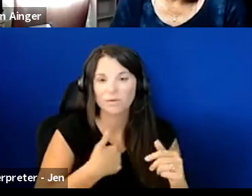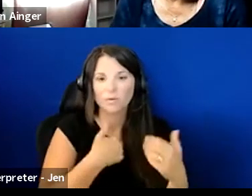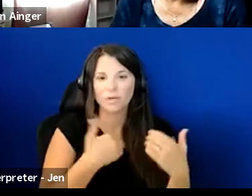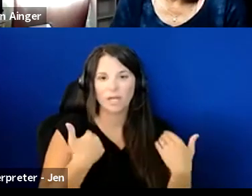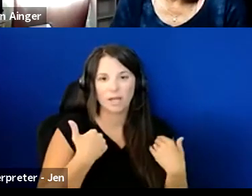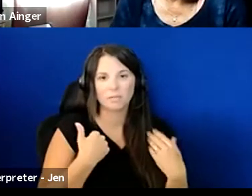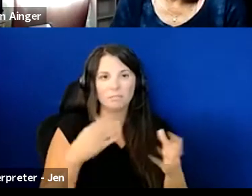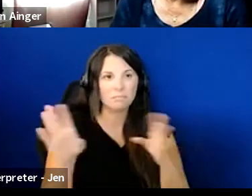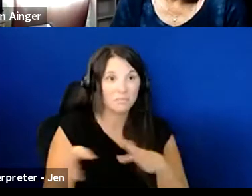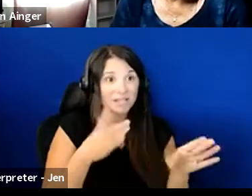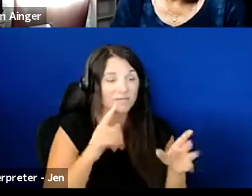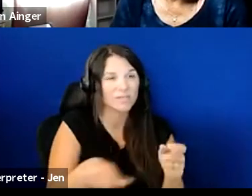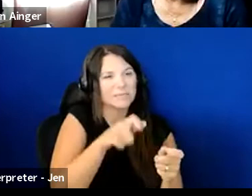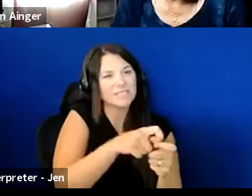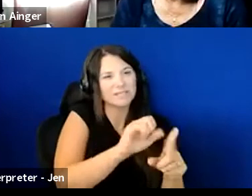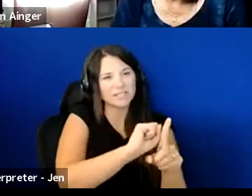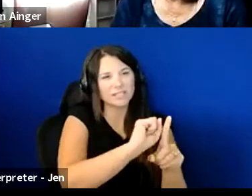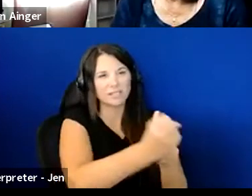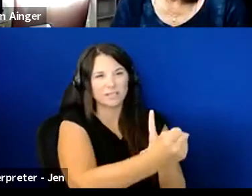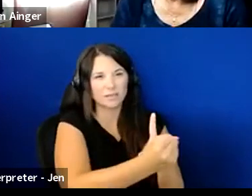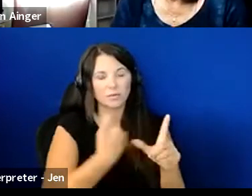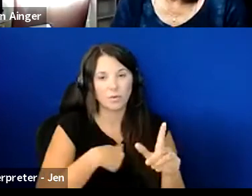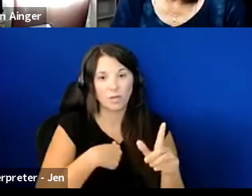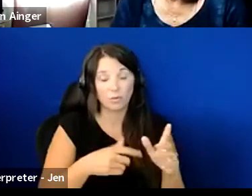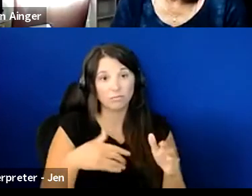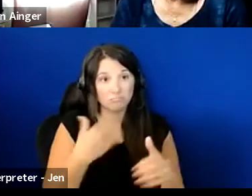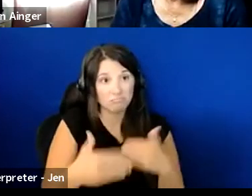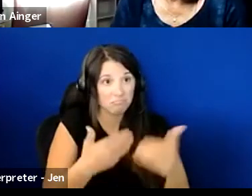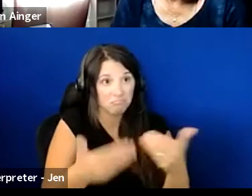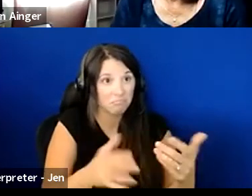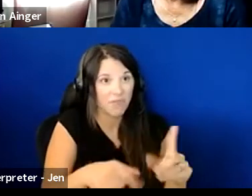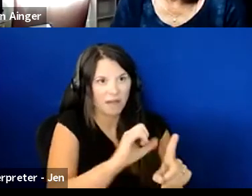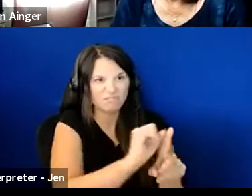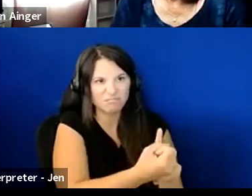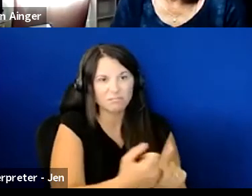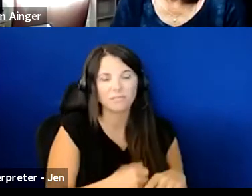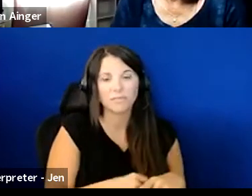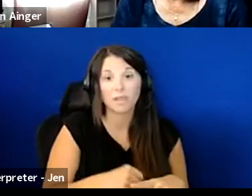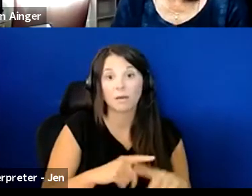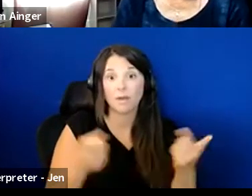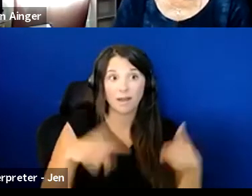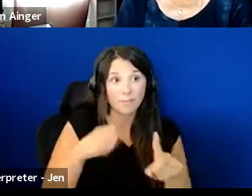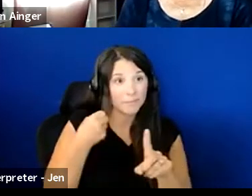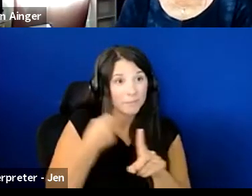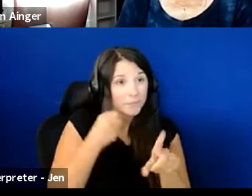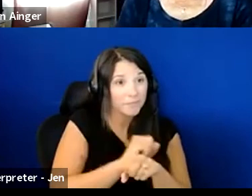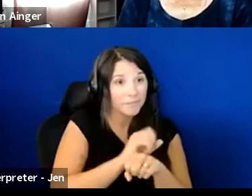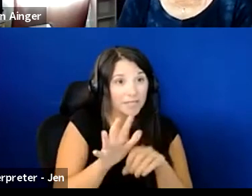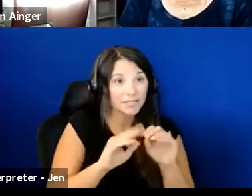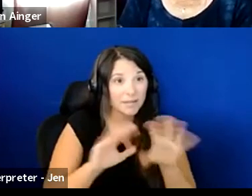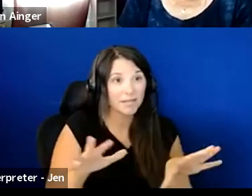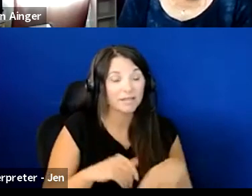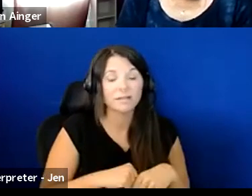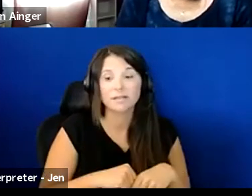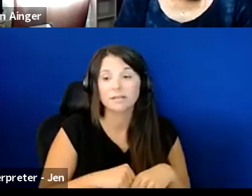had a particular simulation that we were going to run the students through. So when the pandemic hit, all of those